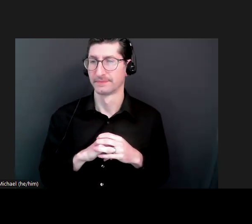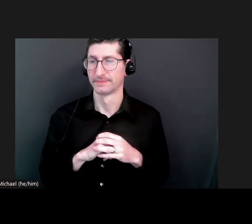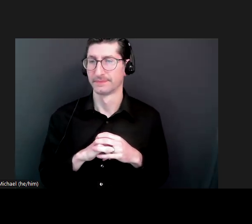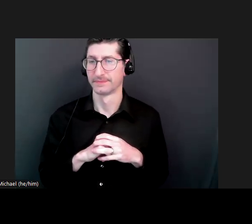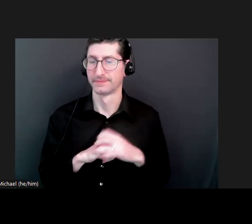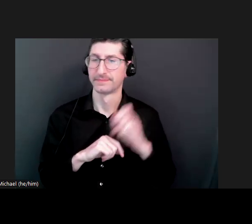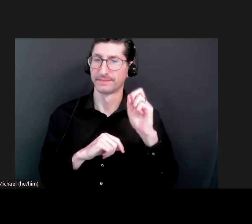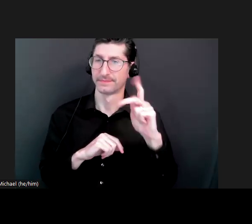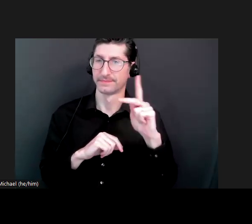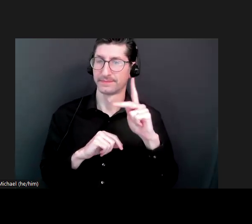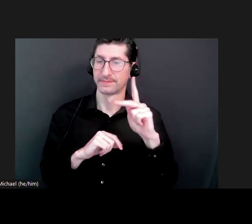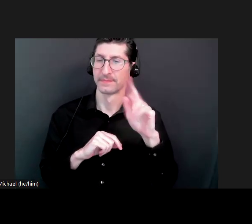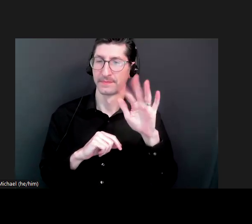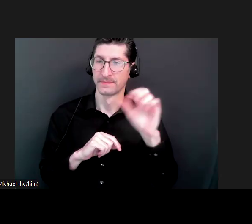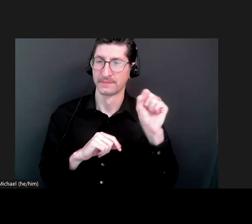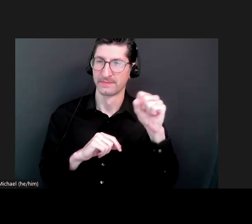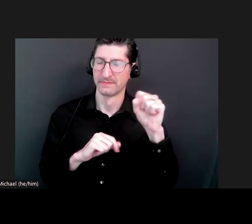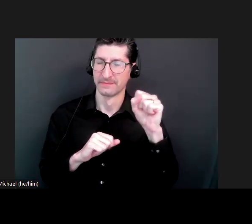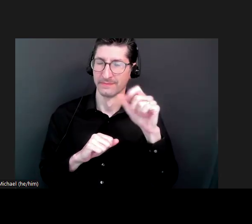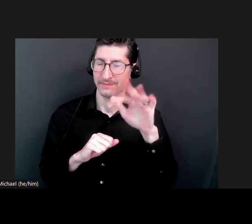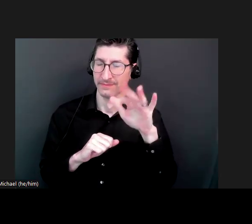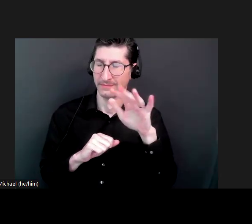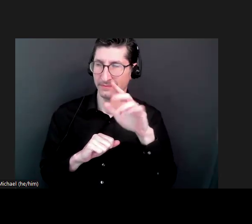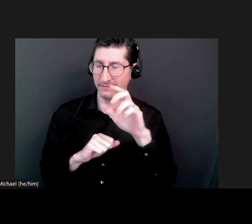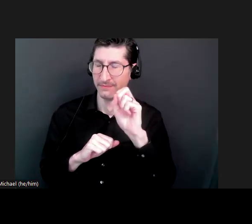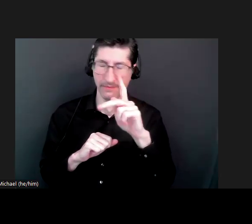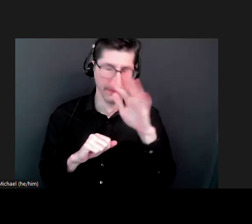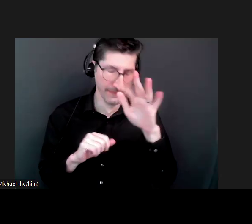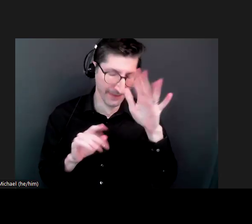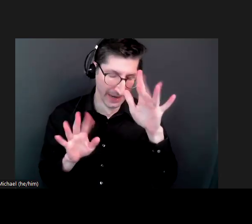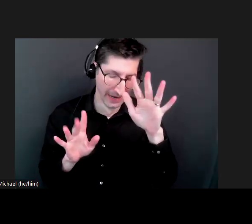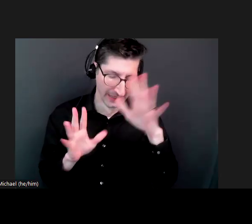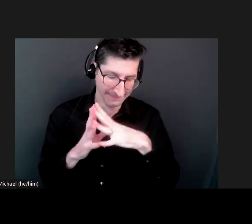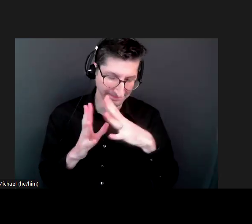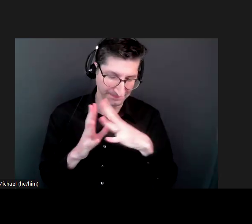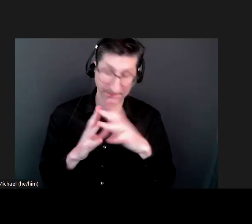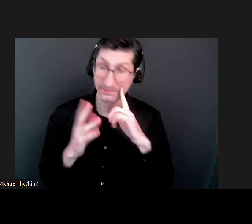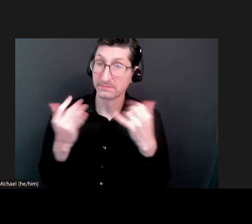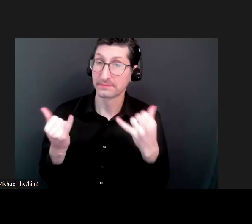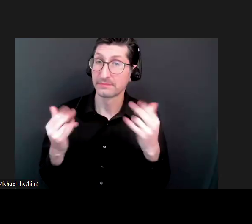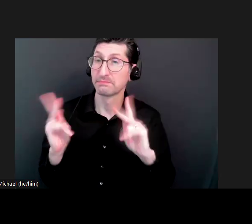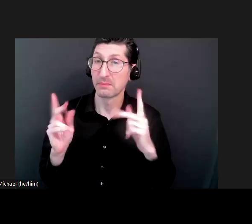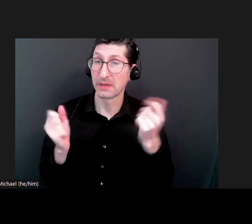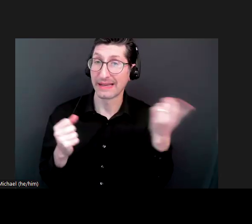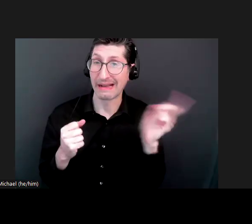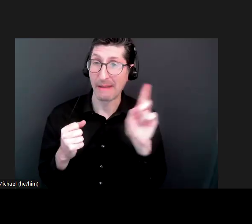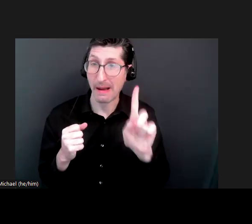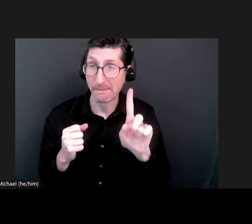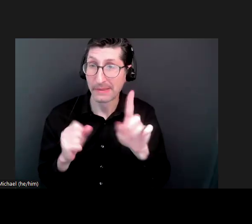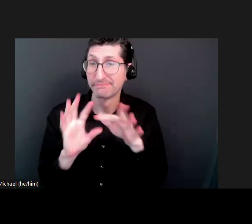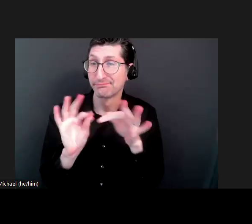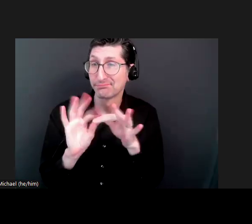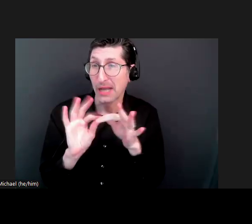All right, so, oh, great, you shared their slide, good. So at this point, people can come up and make